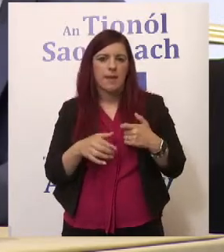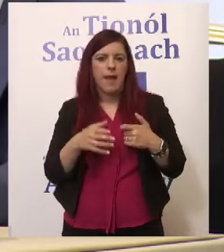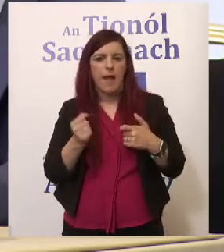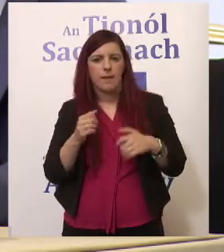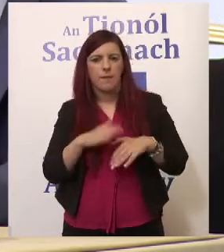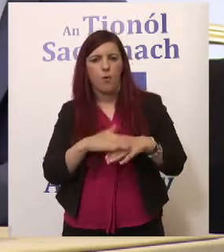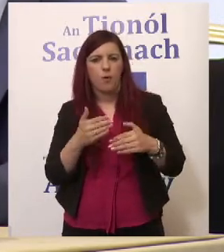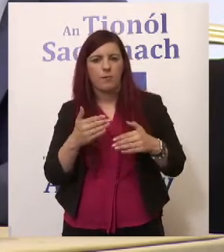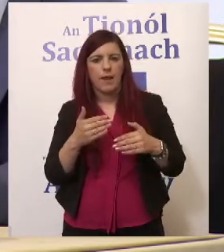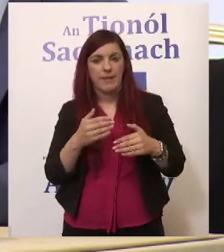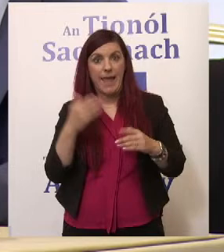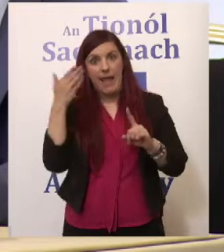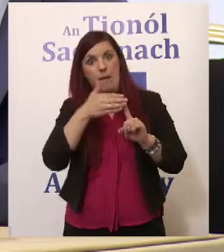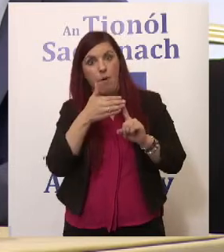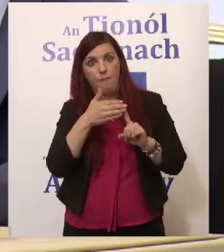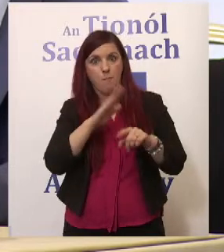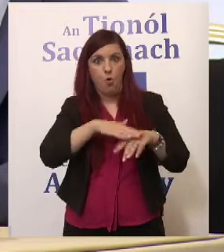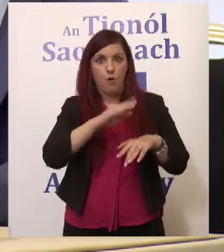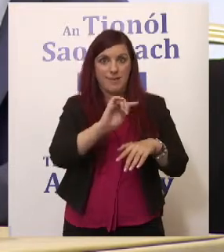more growth.